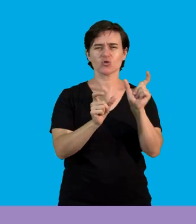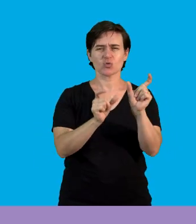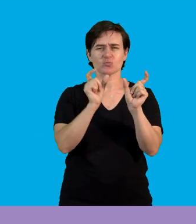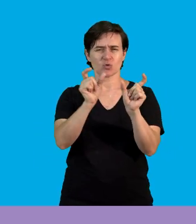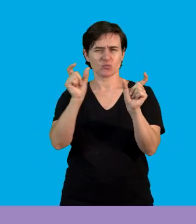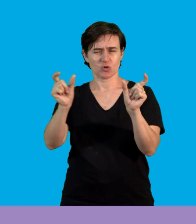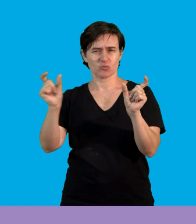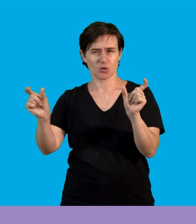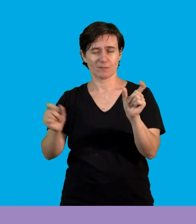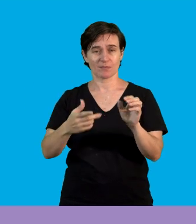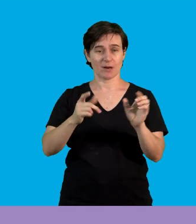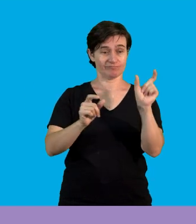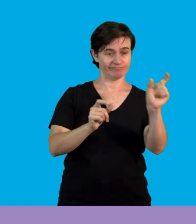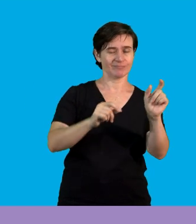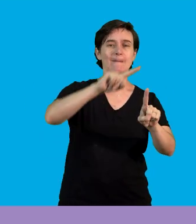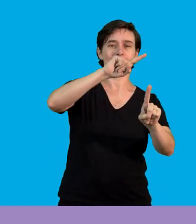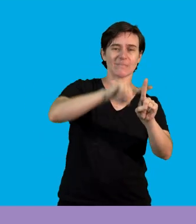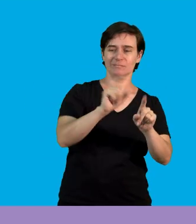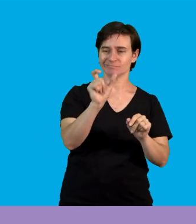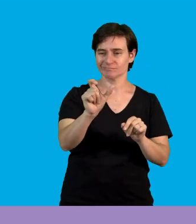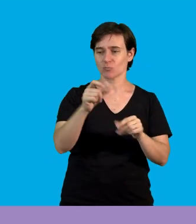collection of terms separated by